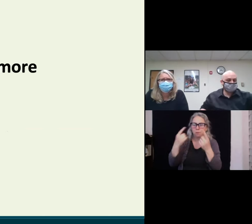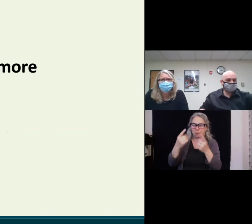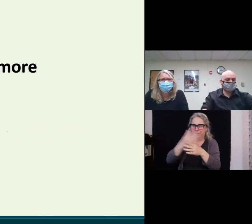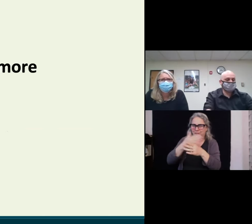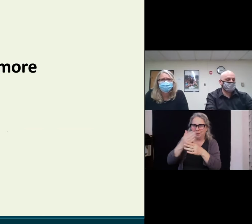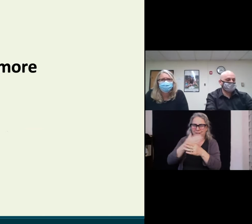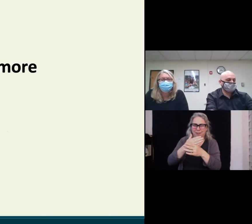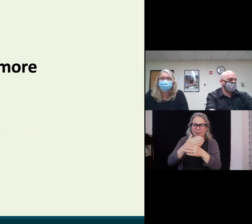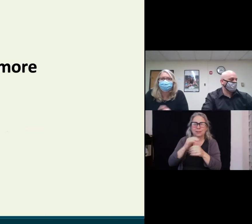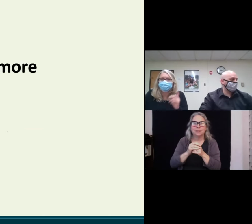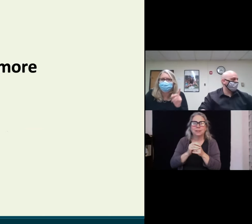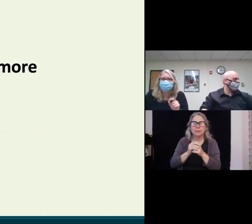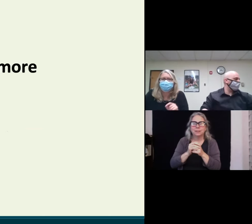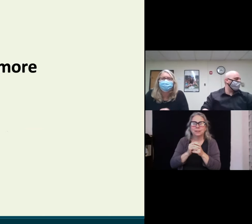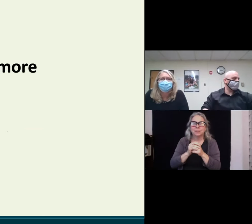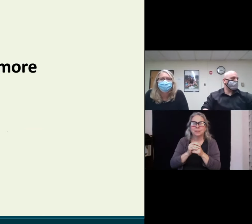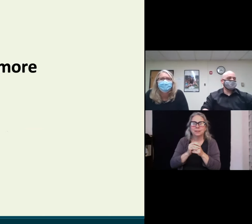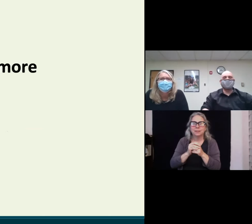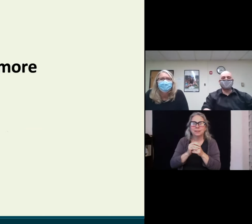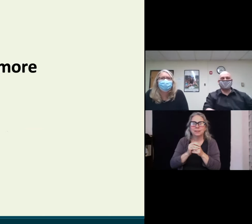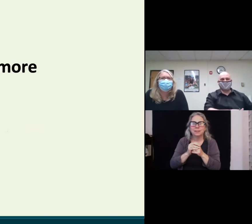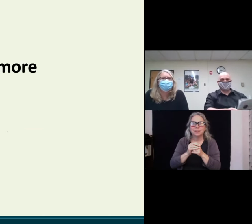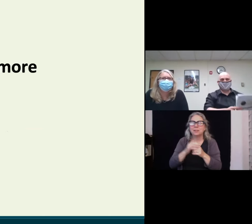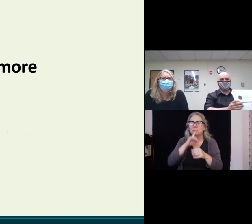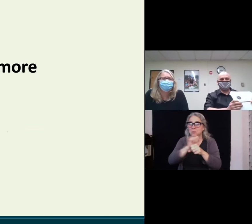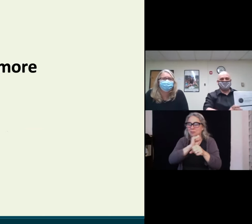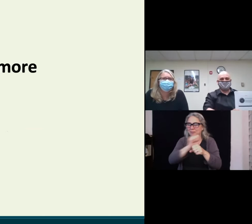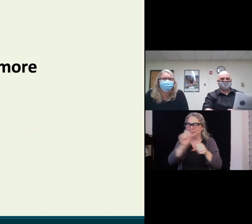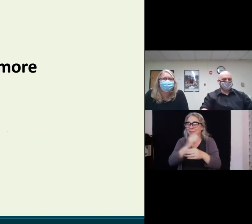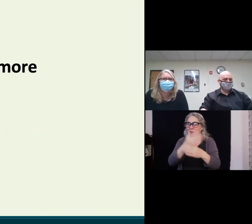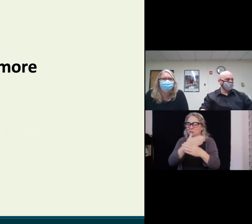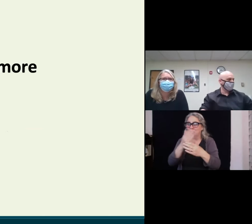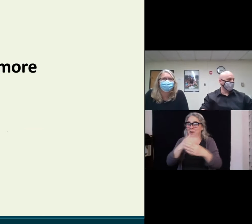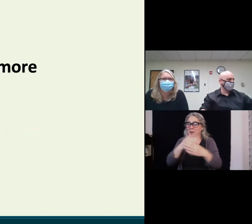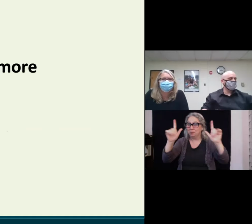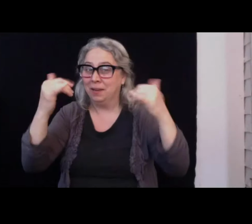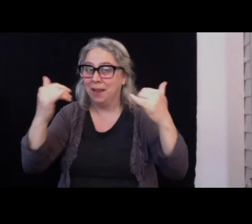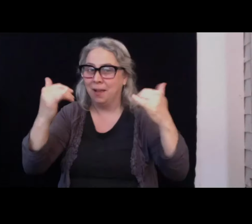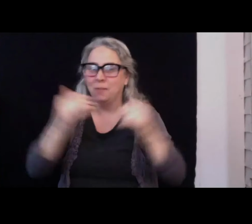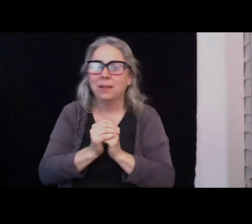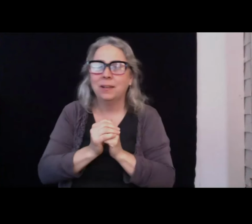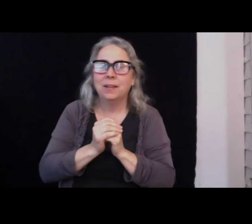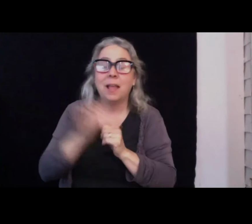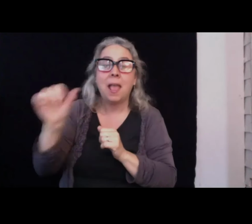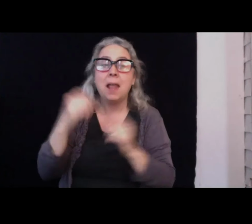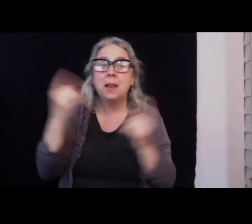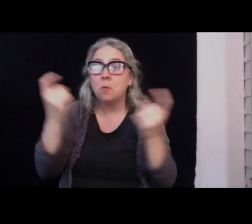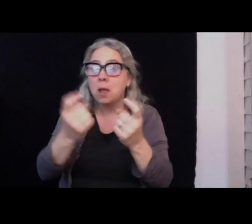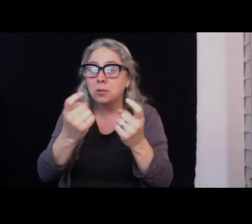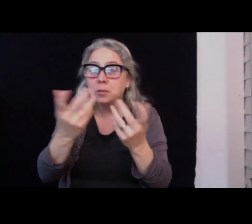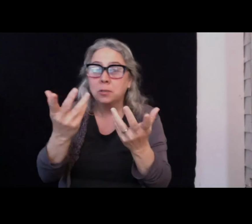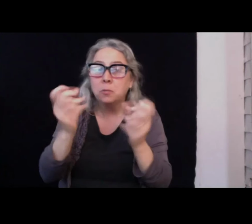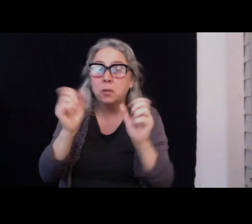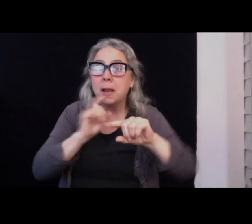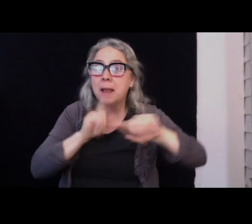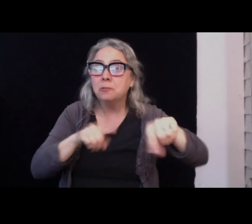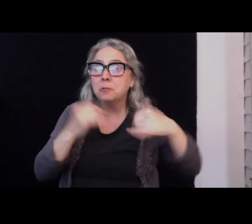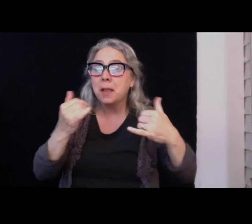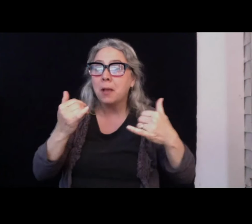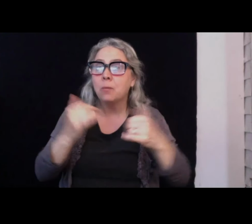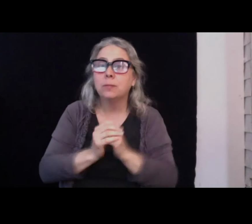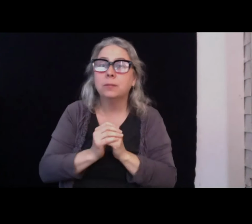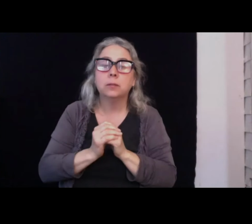screen for real this time. And I'll see if there's any questions we can answer.